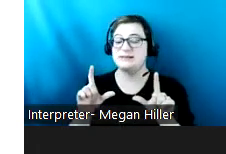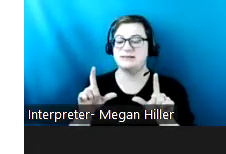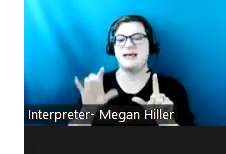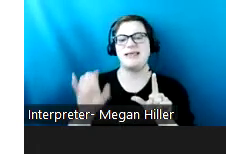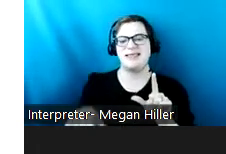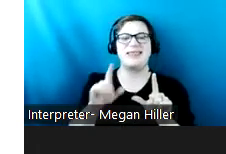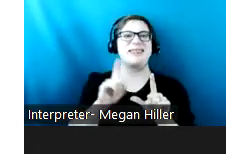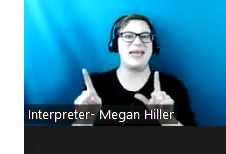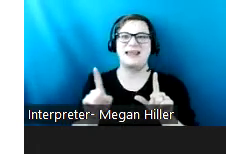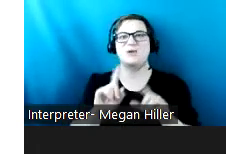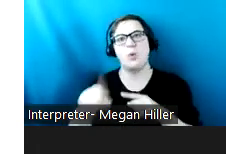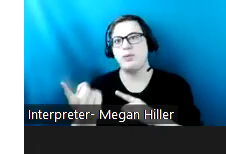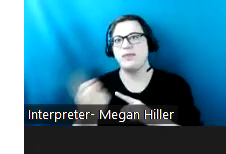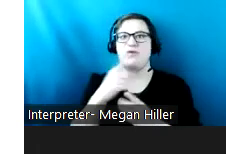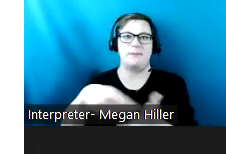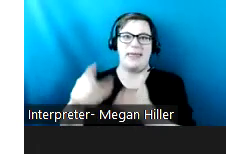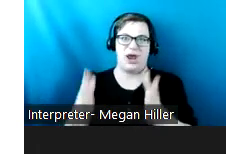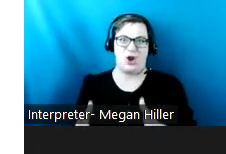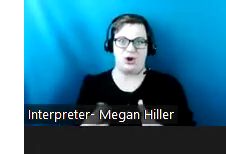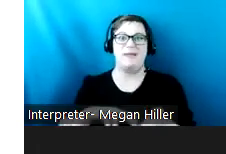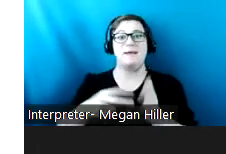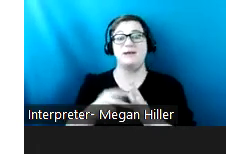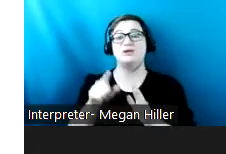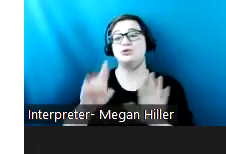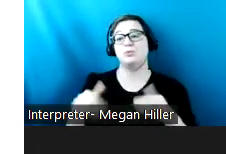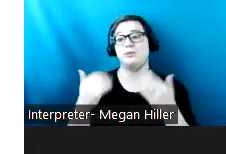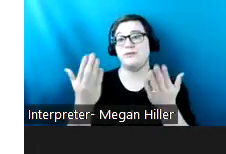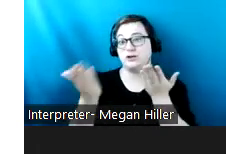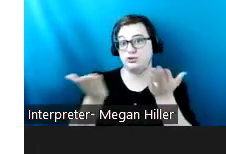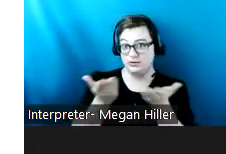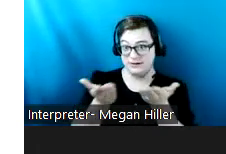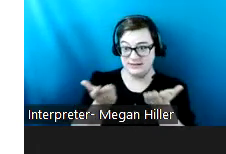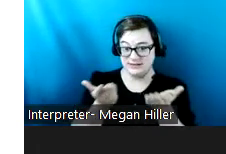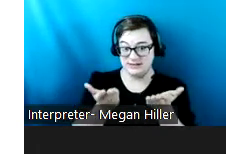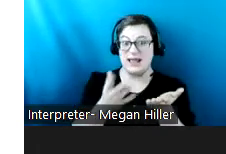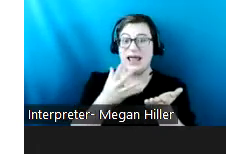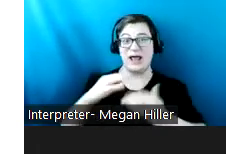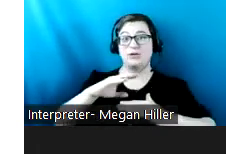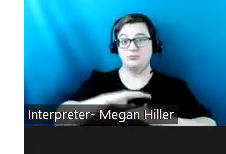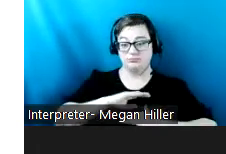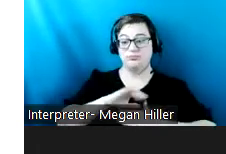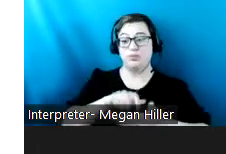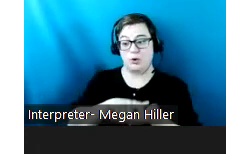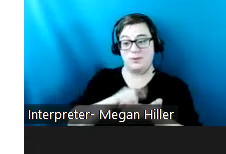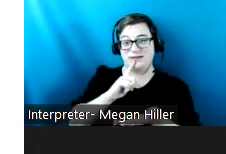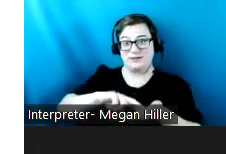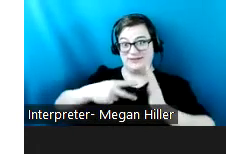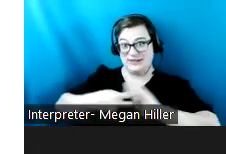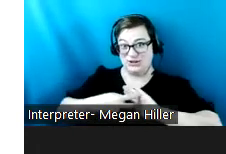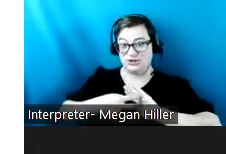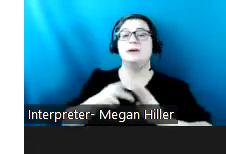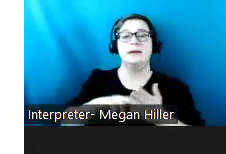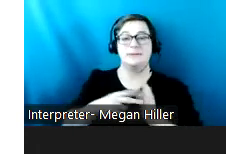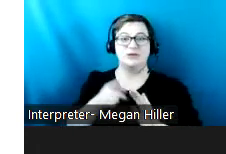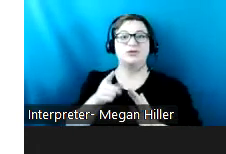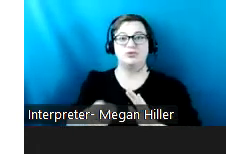agnostic to payer. So this means that if you are providing these services and you meet this definition, that you would be required